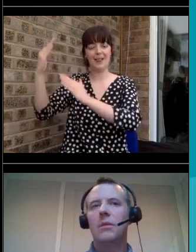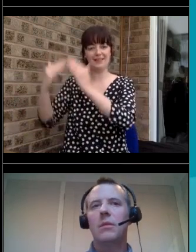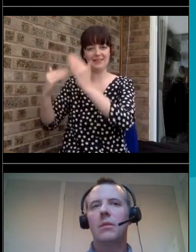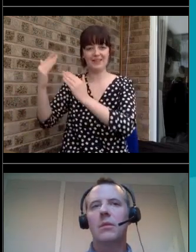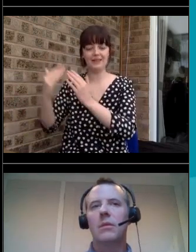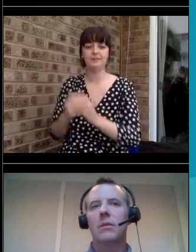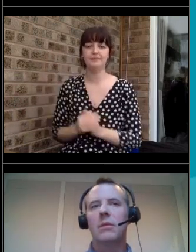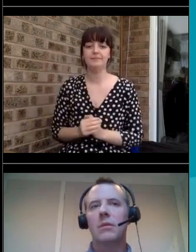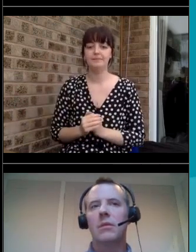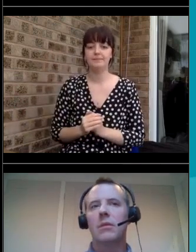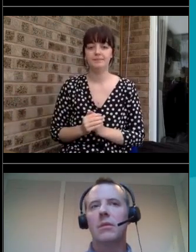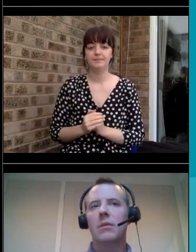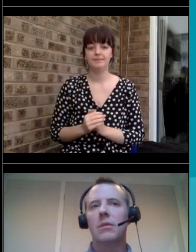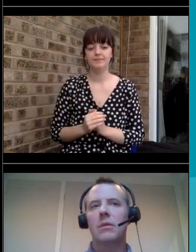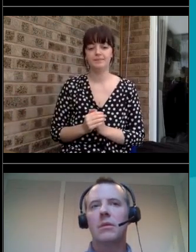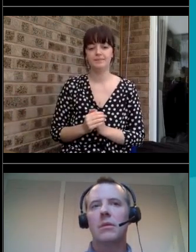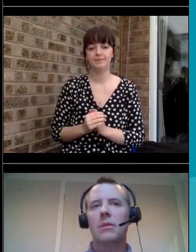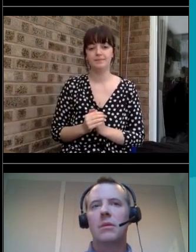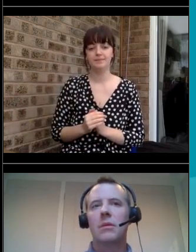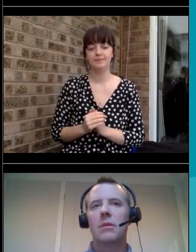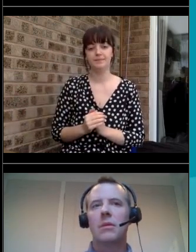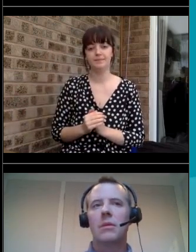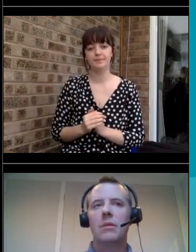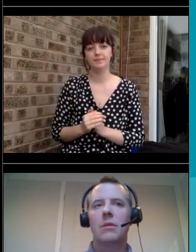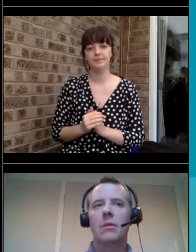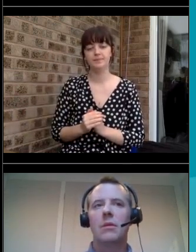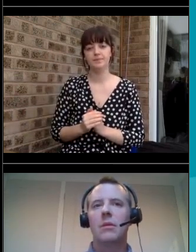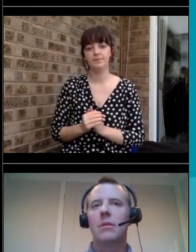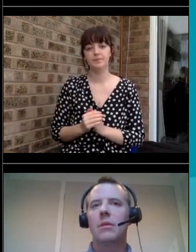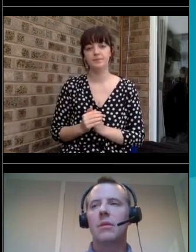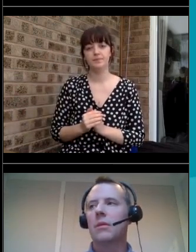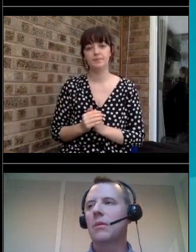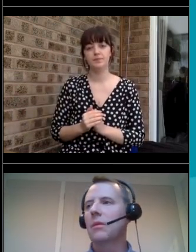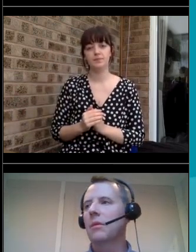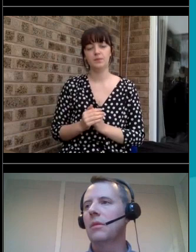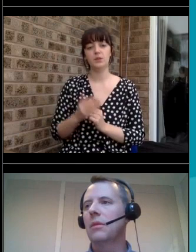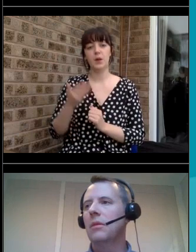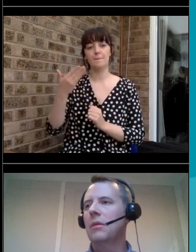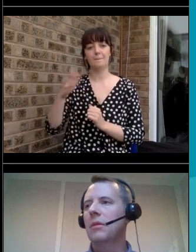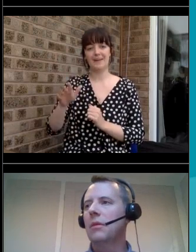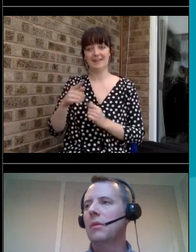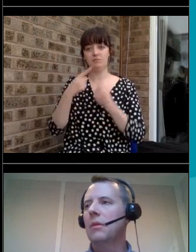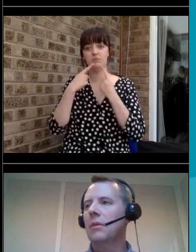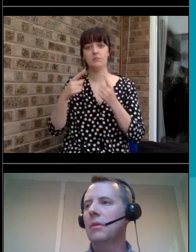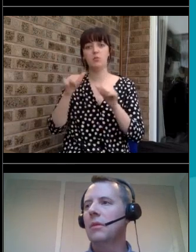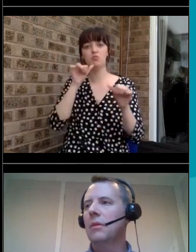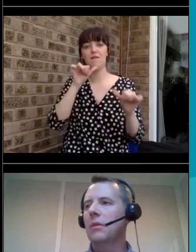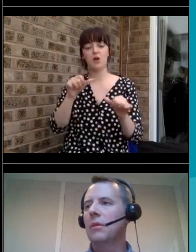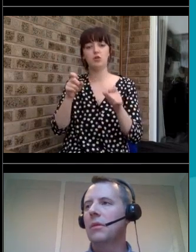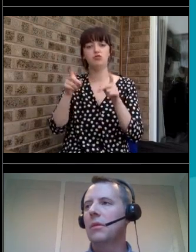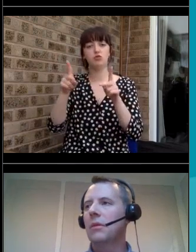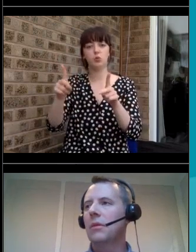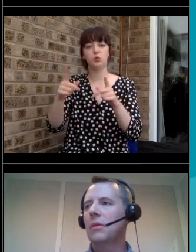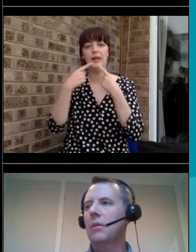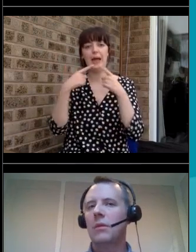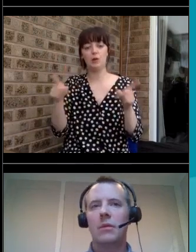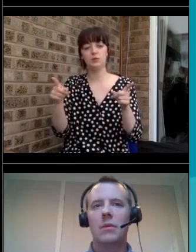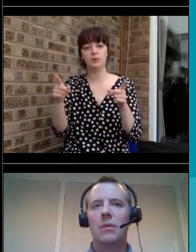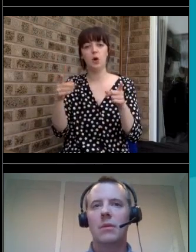since the preferred route announcement, we have reduced